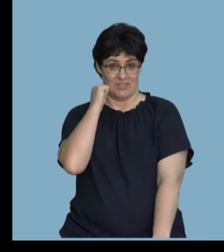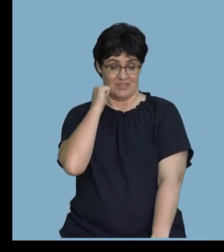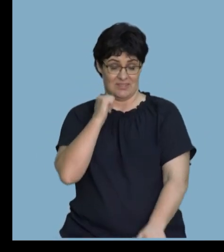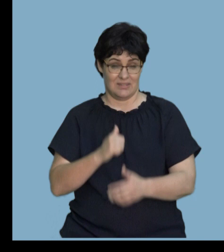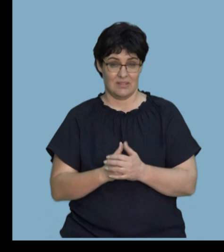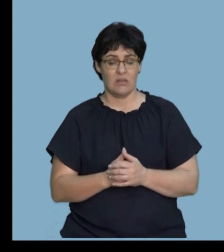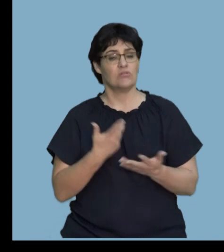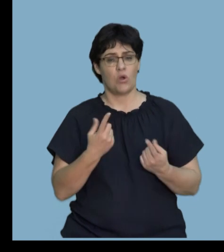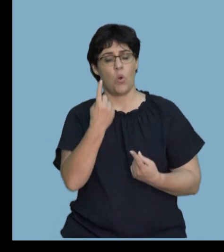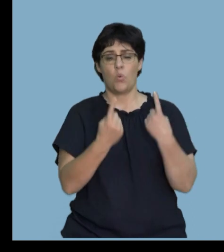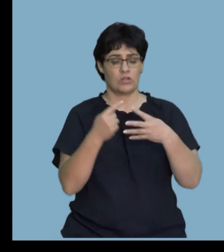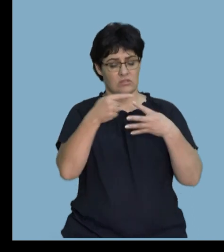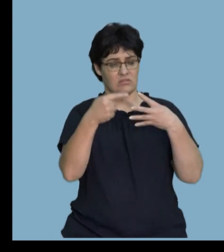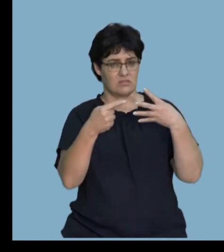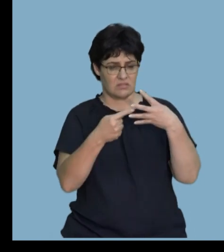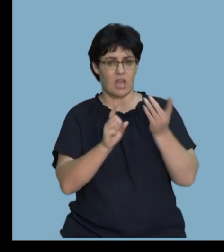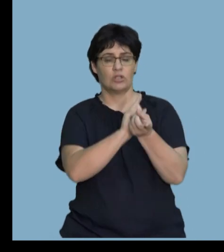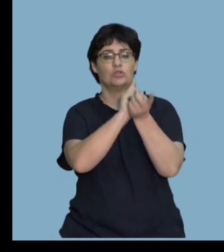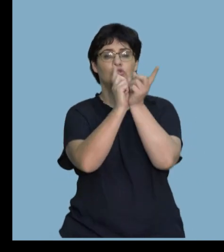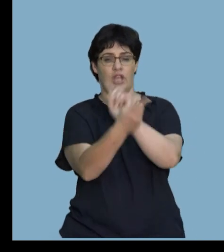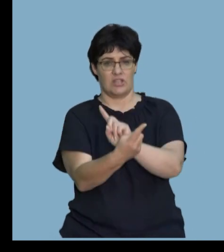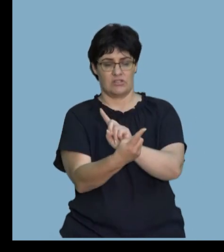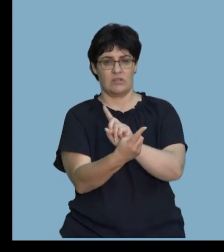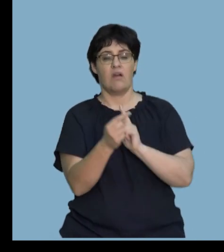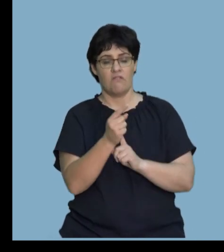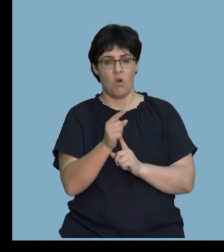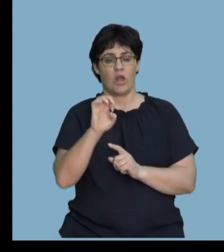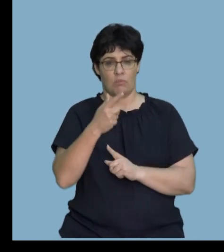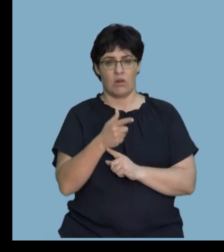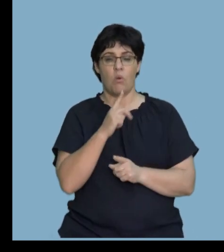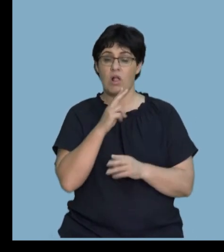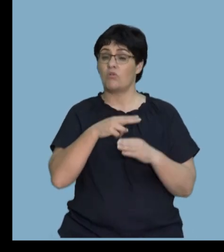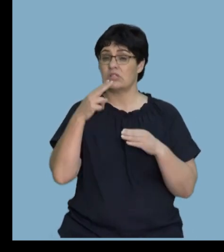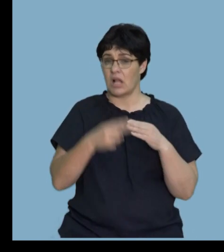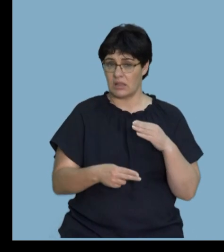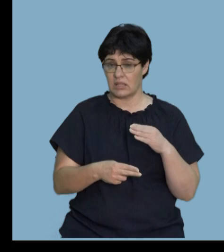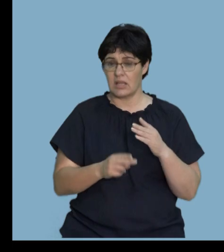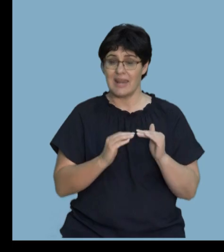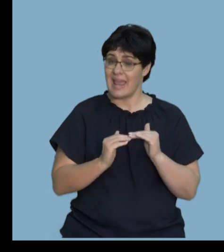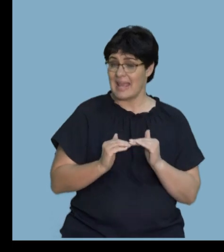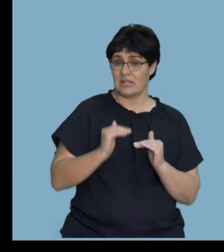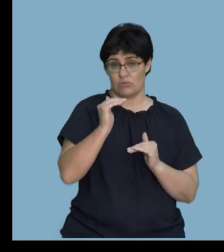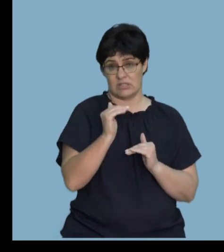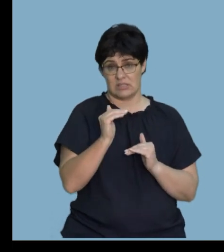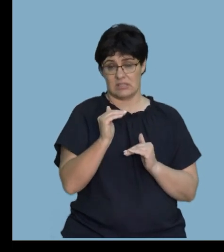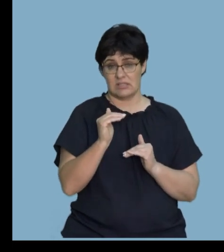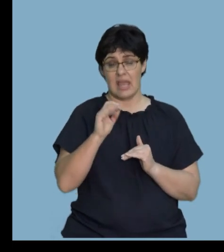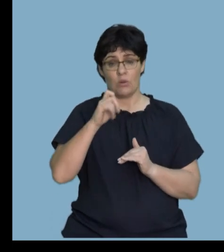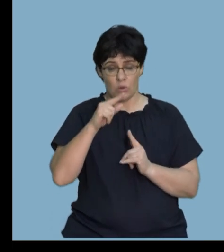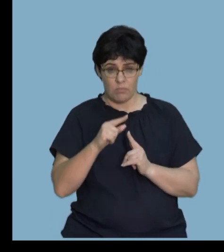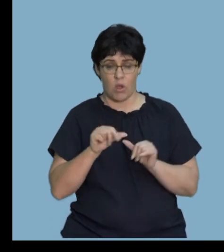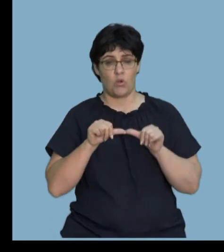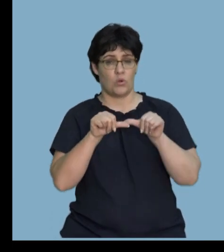reaction, okay? So which one of the following changes to the equilibrium conditions would result in an increase in the